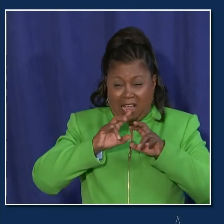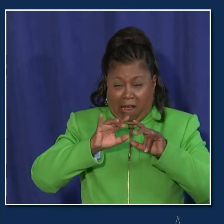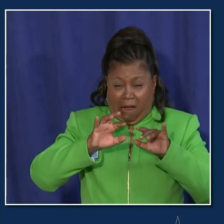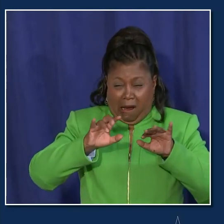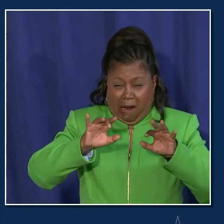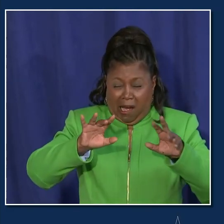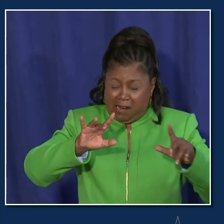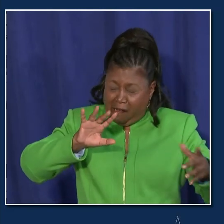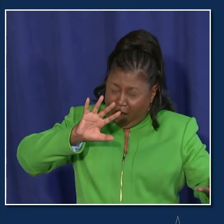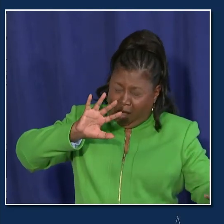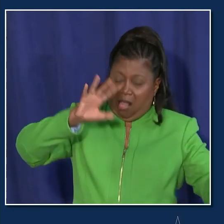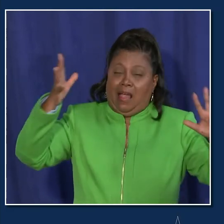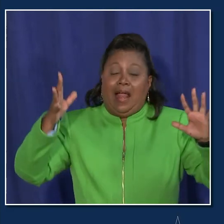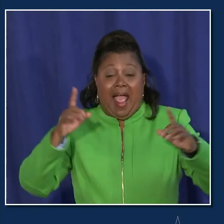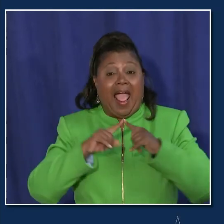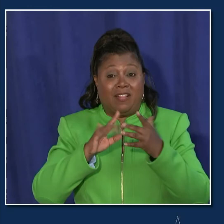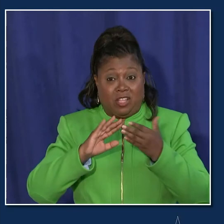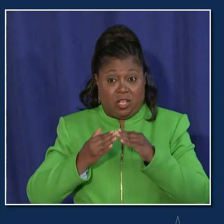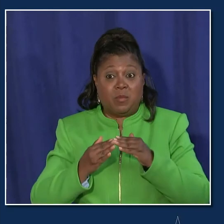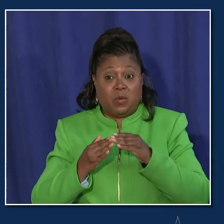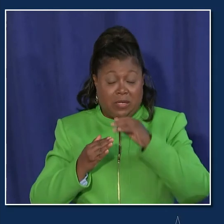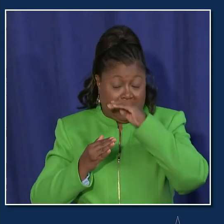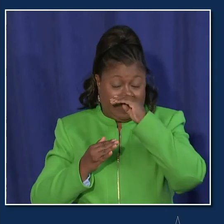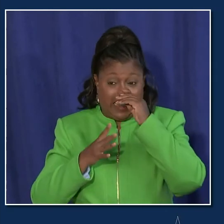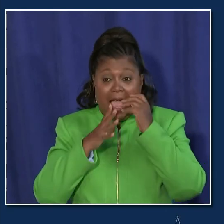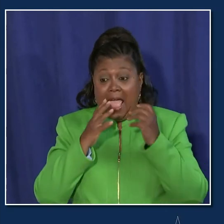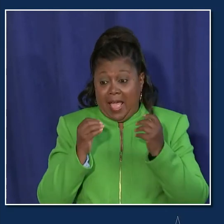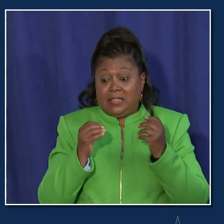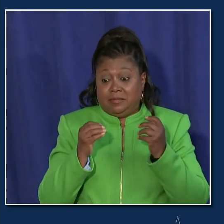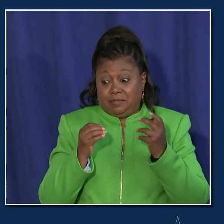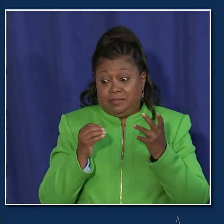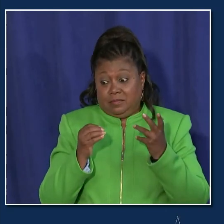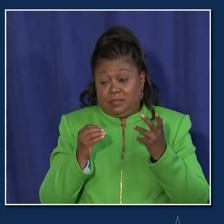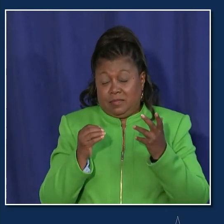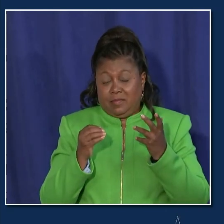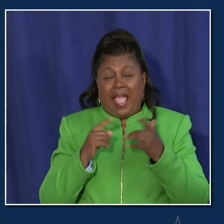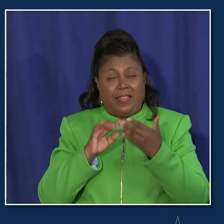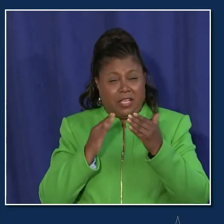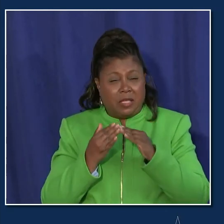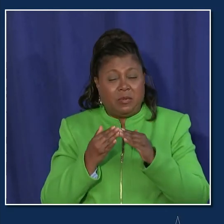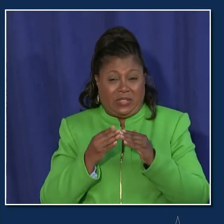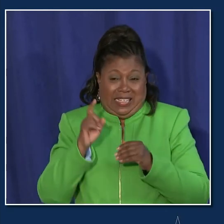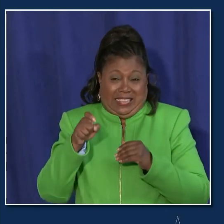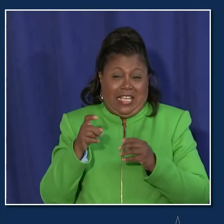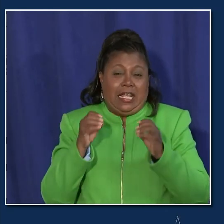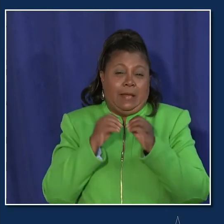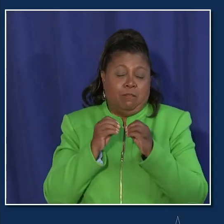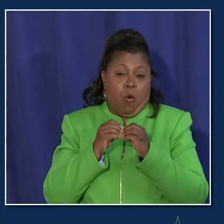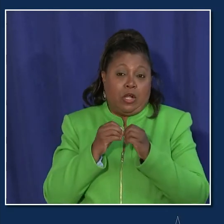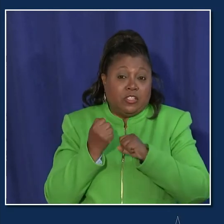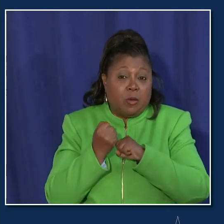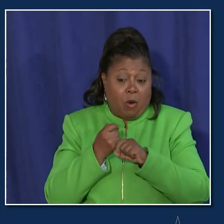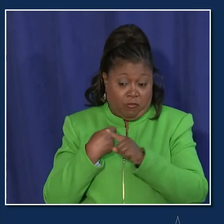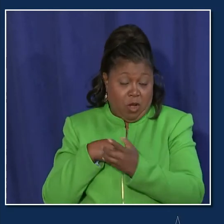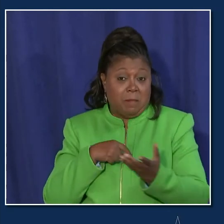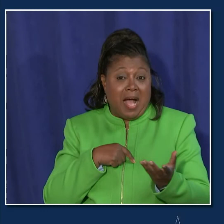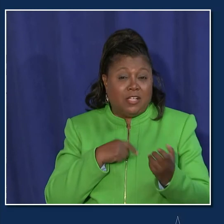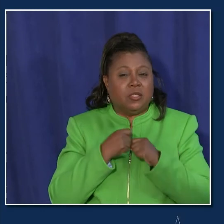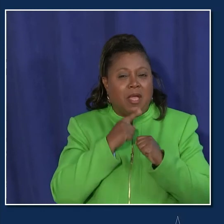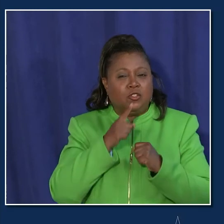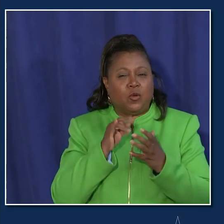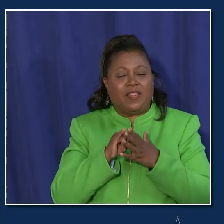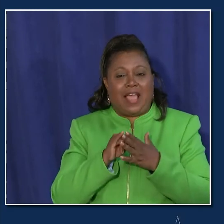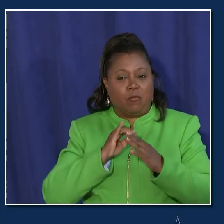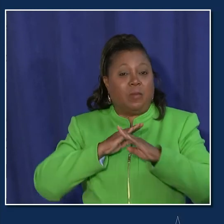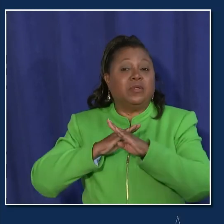really wreak havoc in these communities, and the communities needed more support from us to make sure that